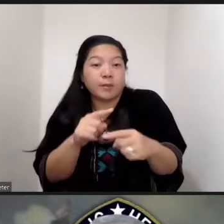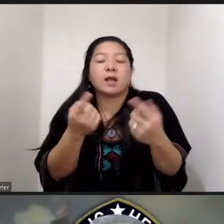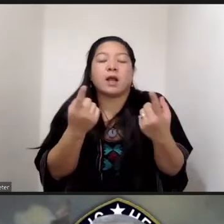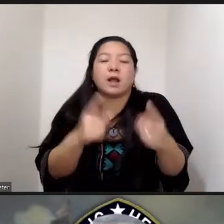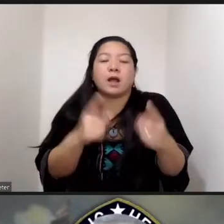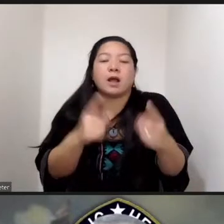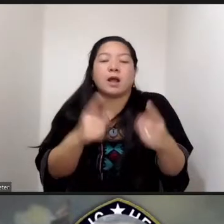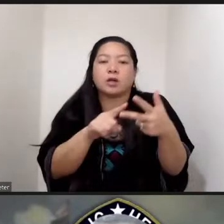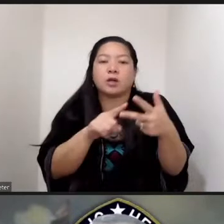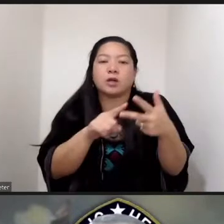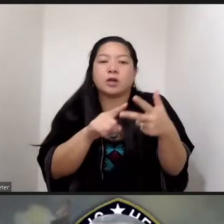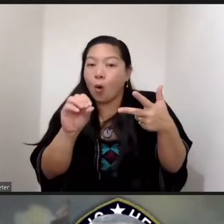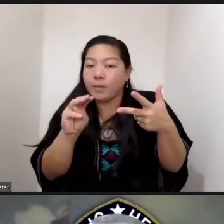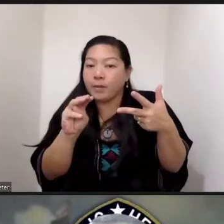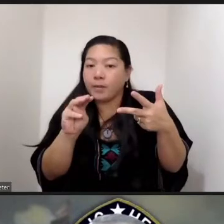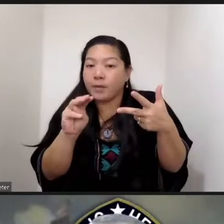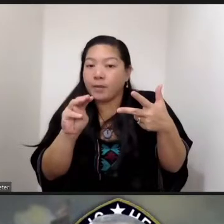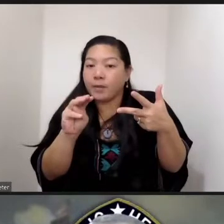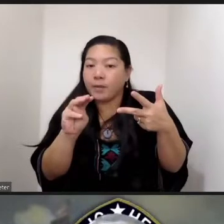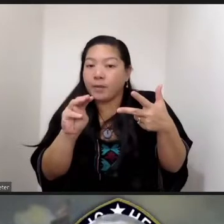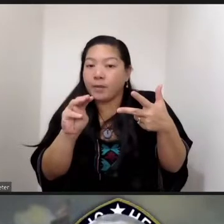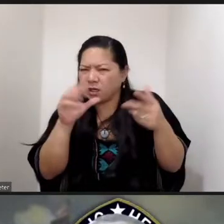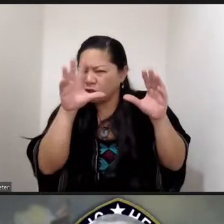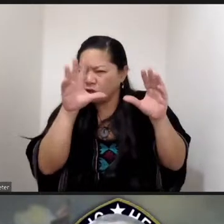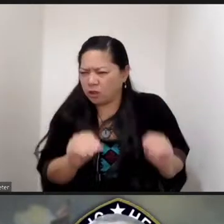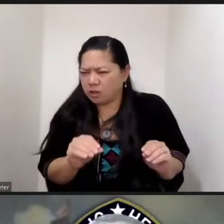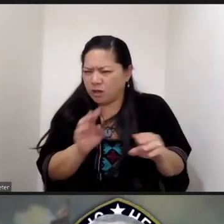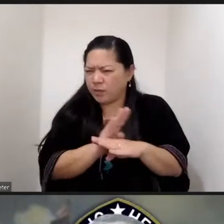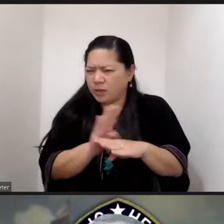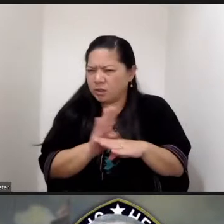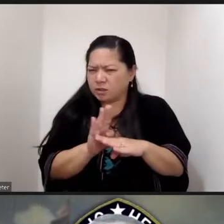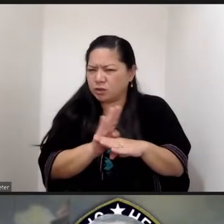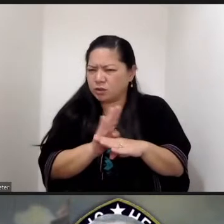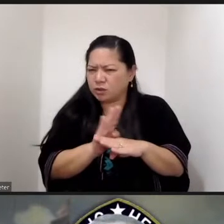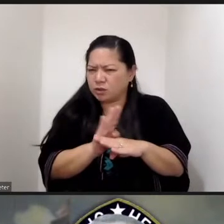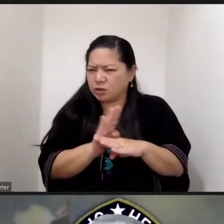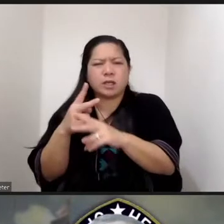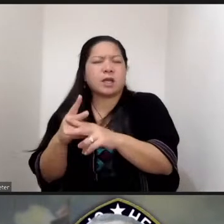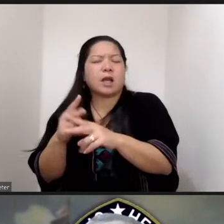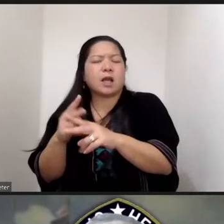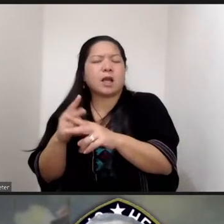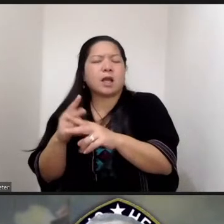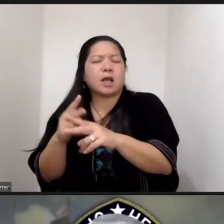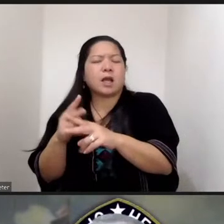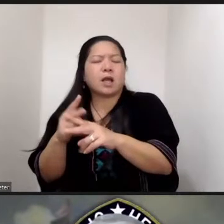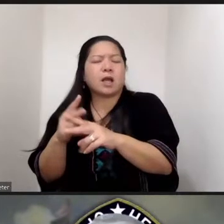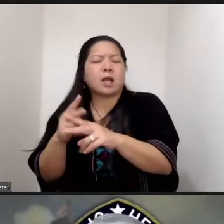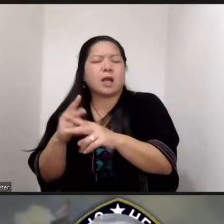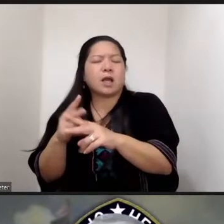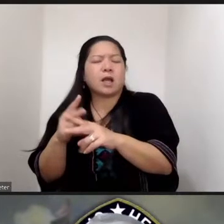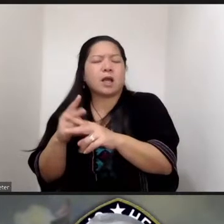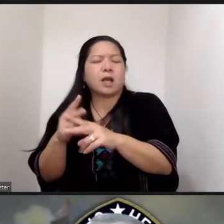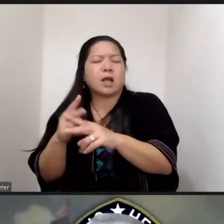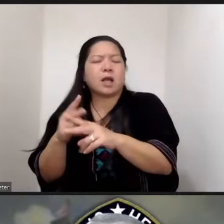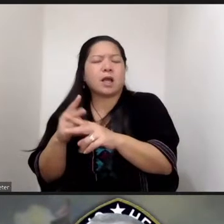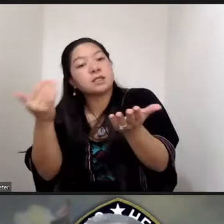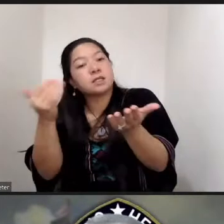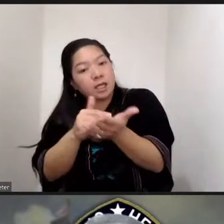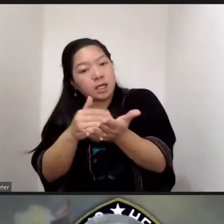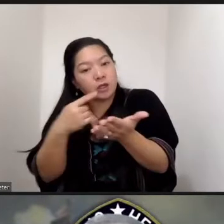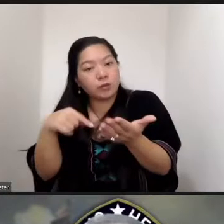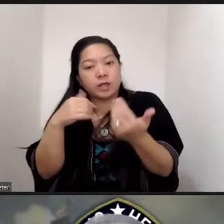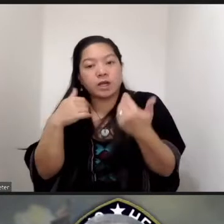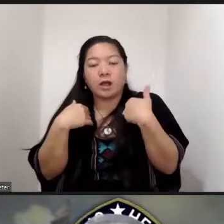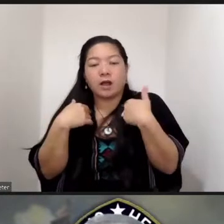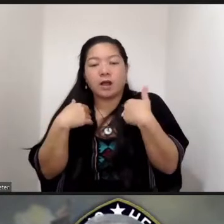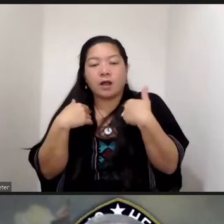not shut down businesses. We kept businesses open. And why is that? Because again, we had